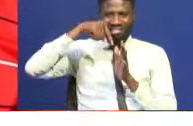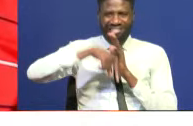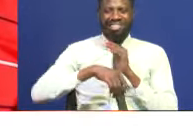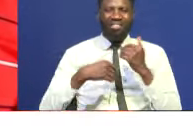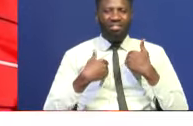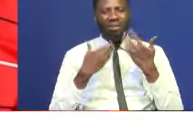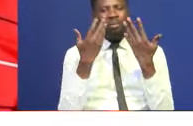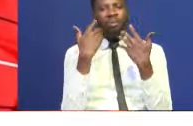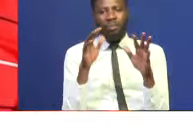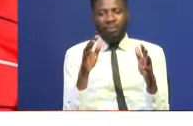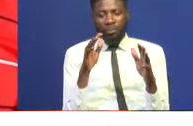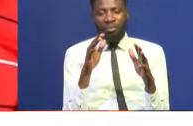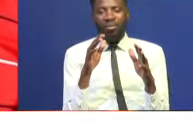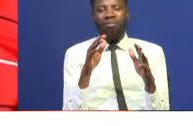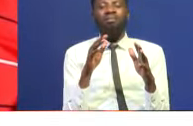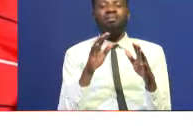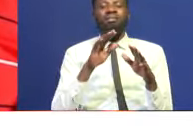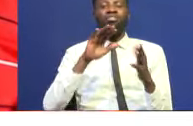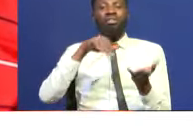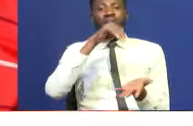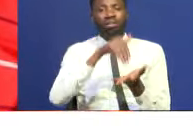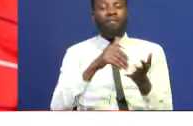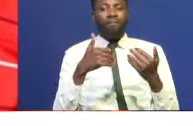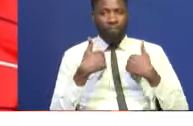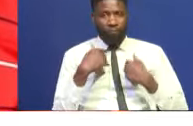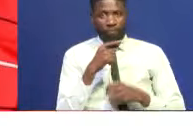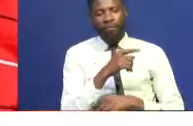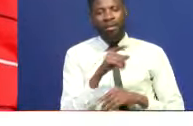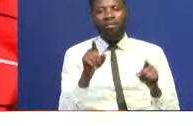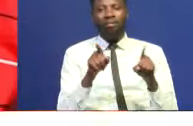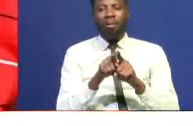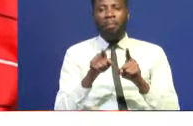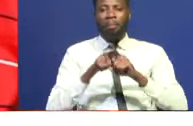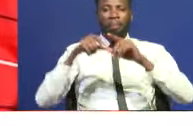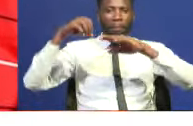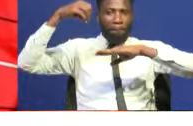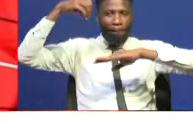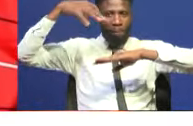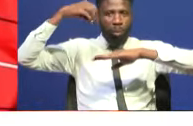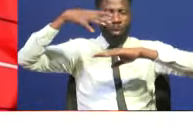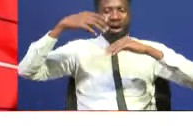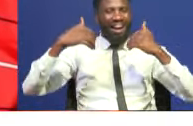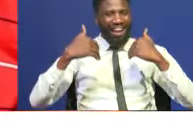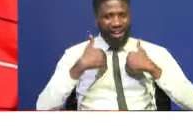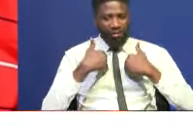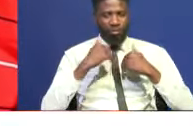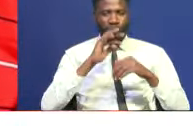those facilities. We have also provided solar power to all the facilities,